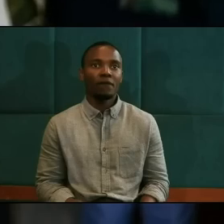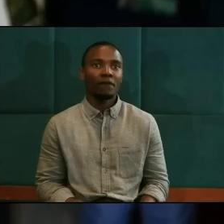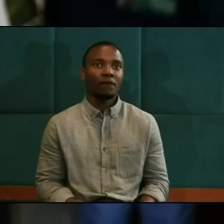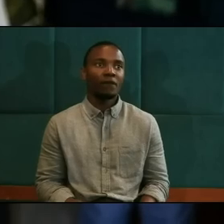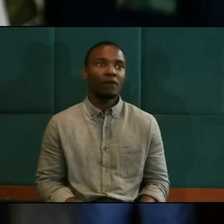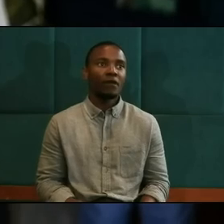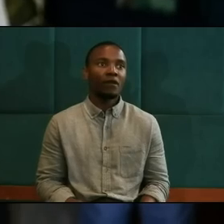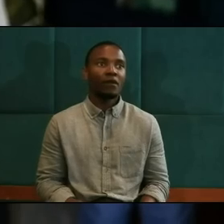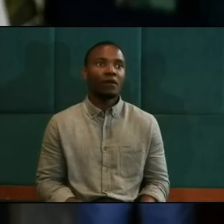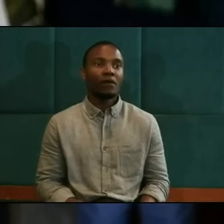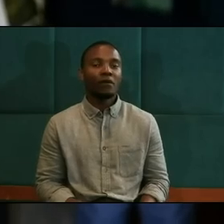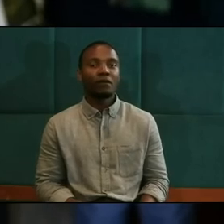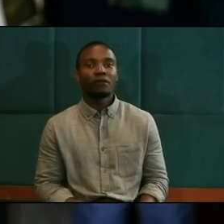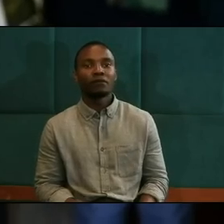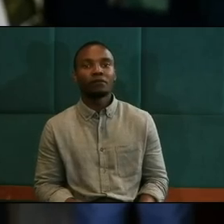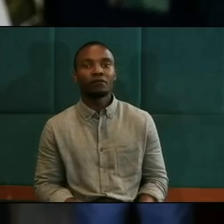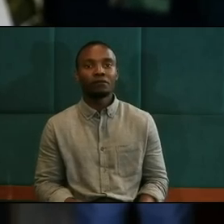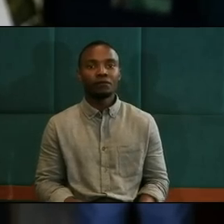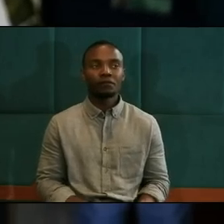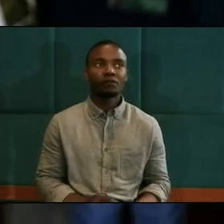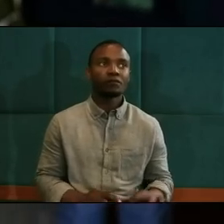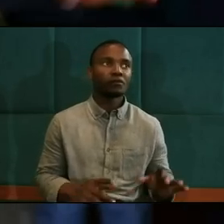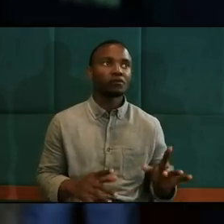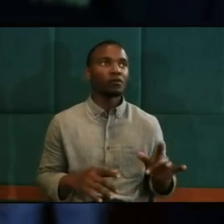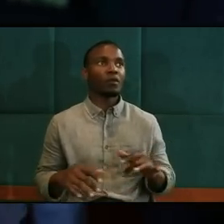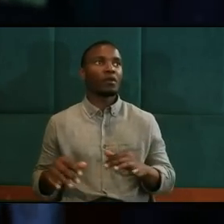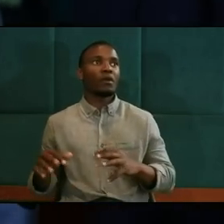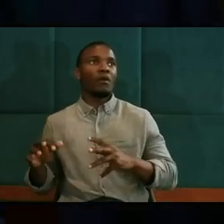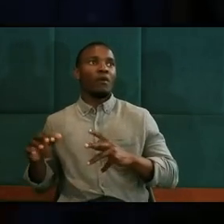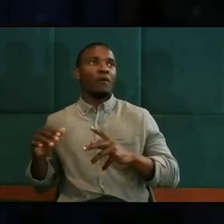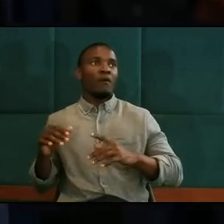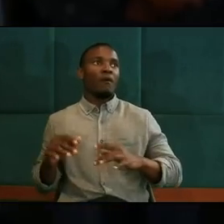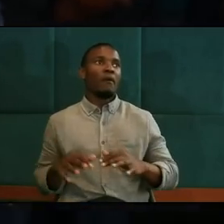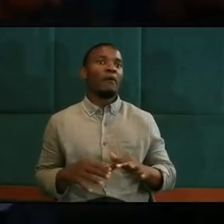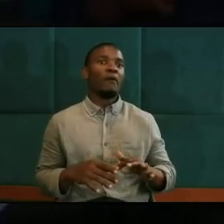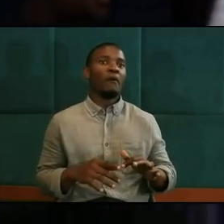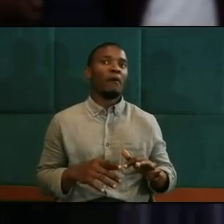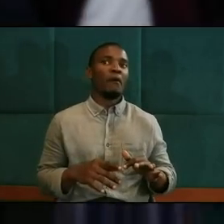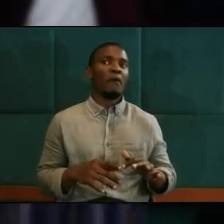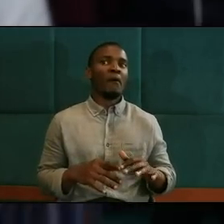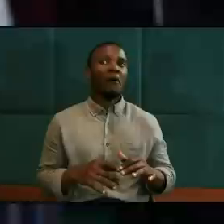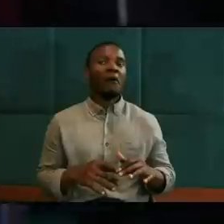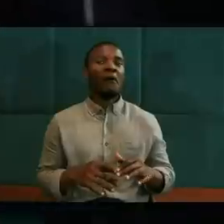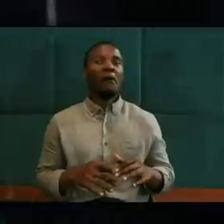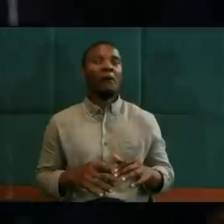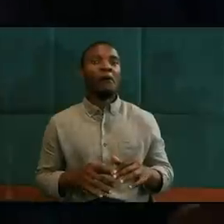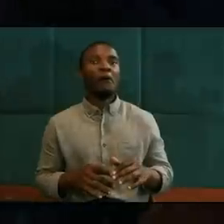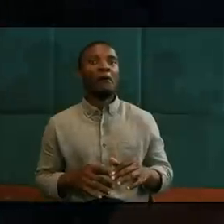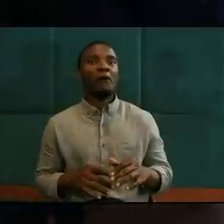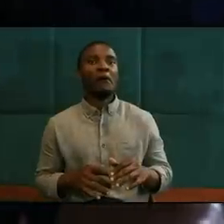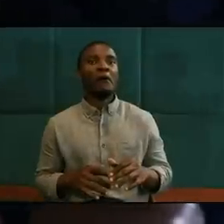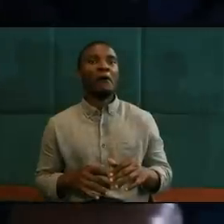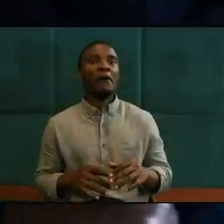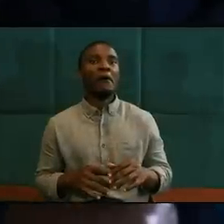his cleansing blood. I know now I'm coming home. Last call. Last call.